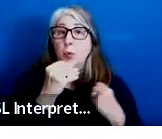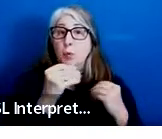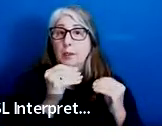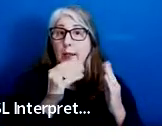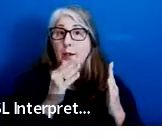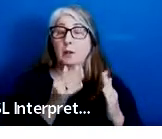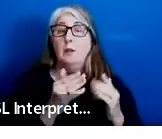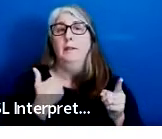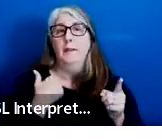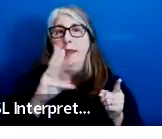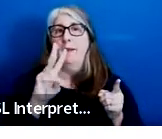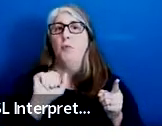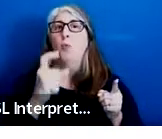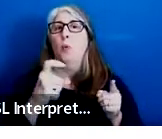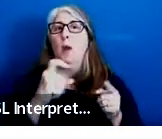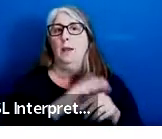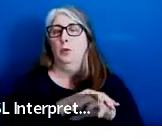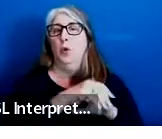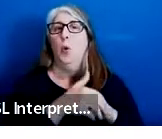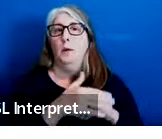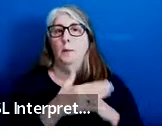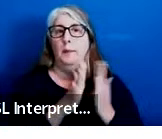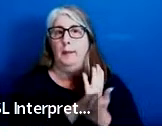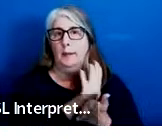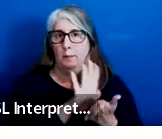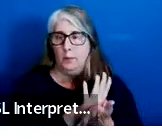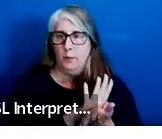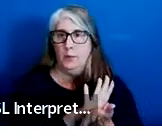have waxed coated paper.